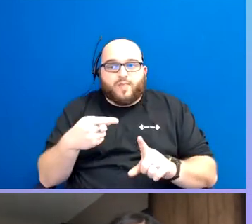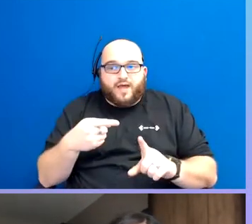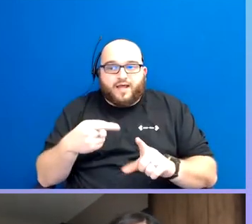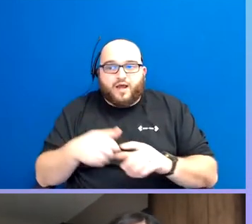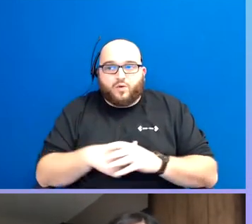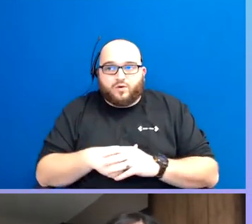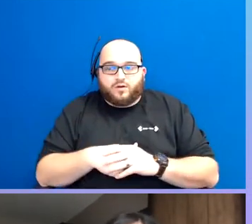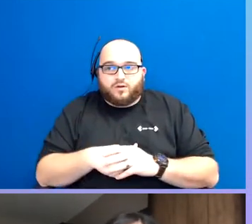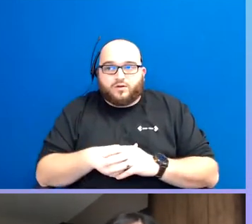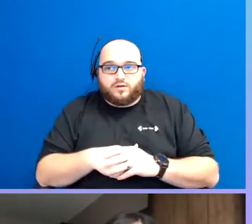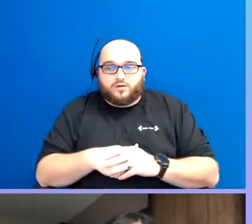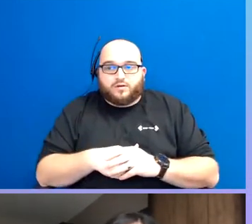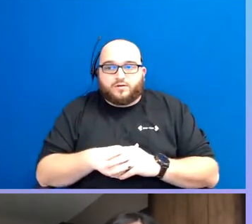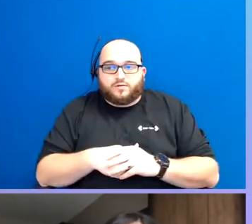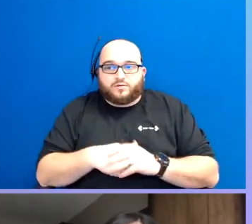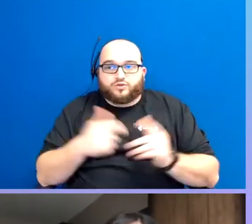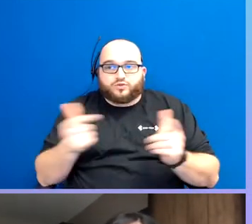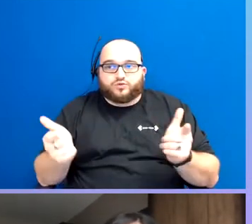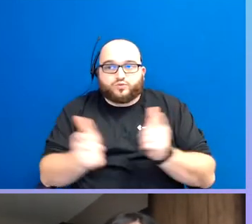well.